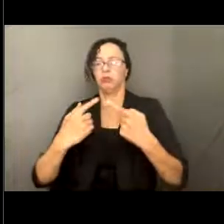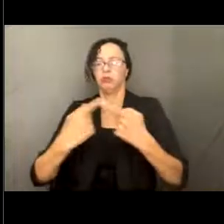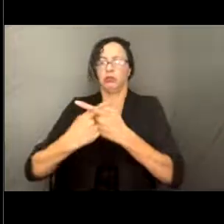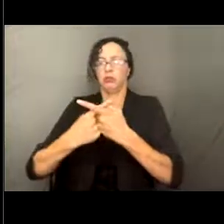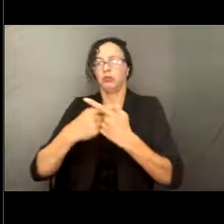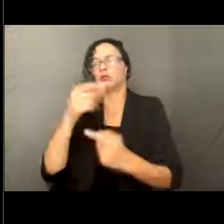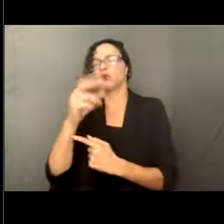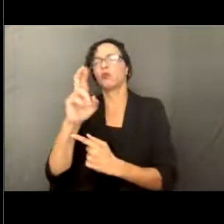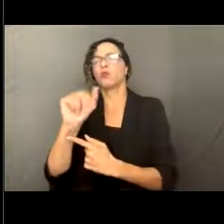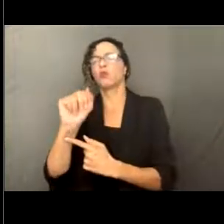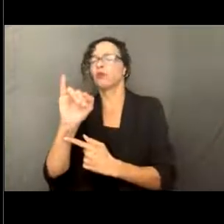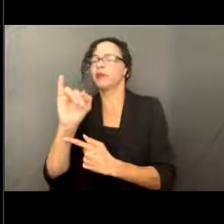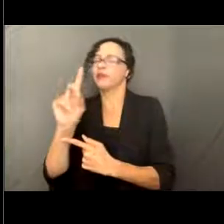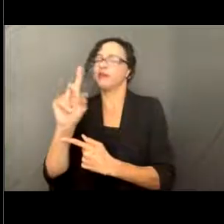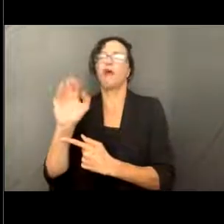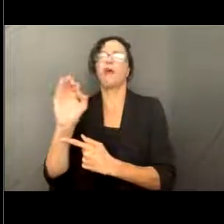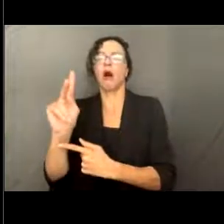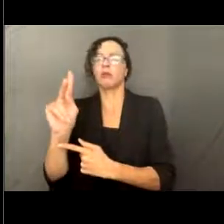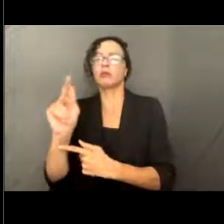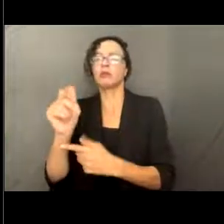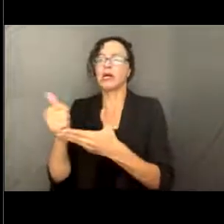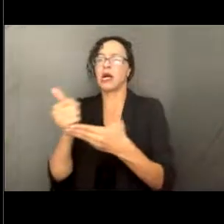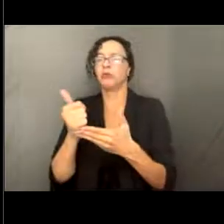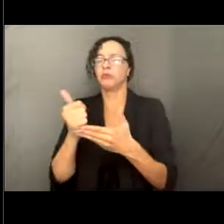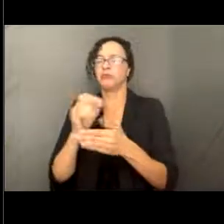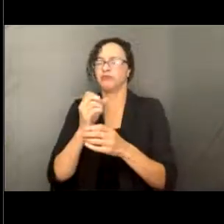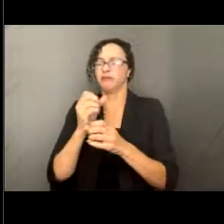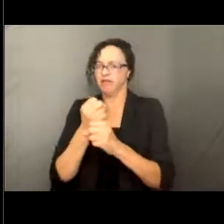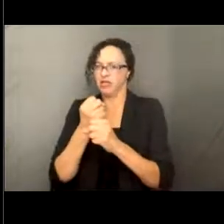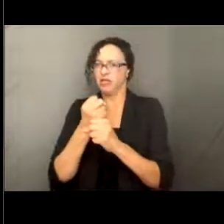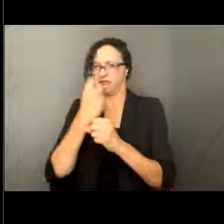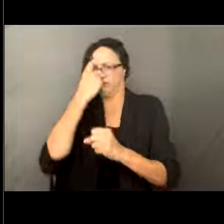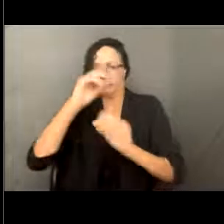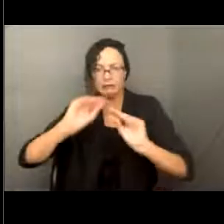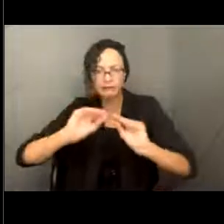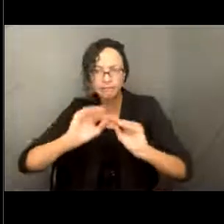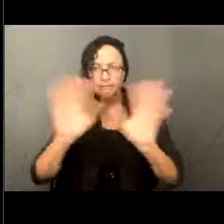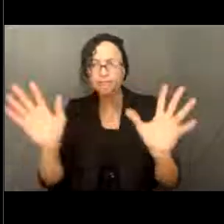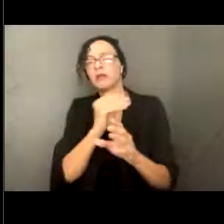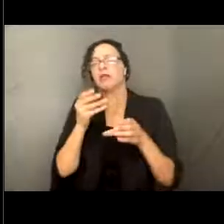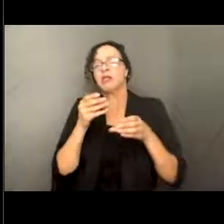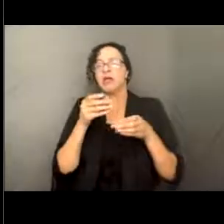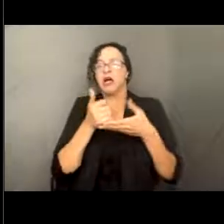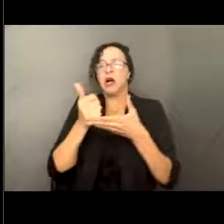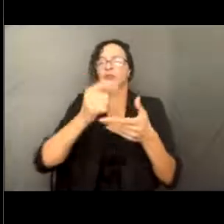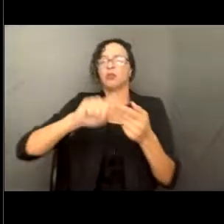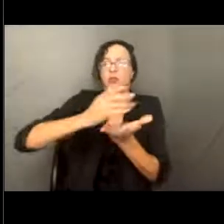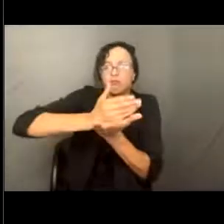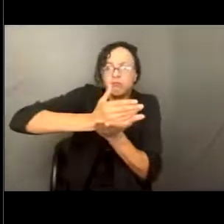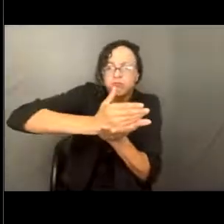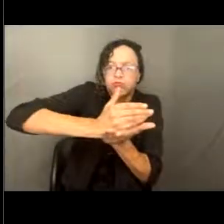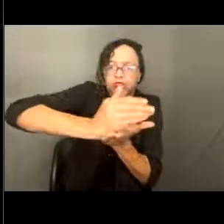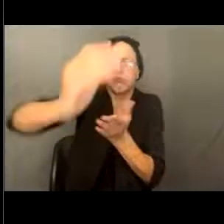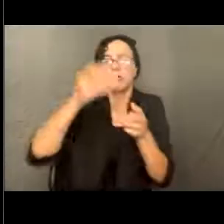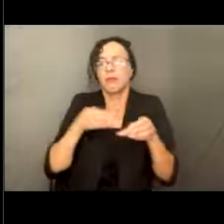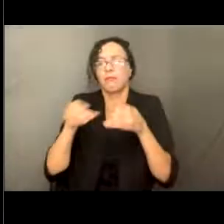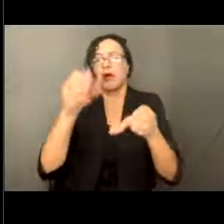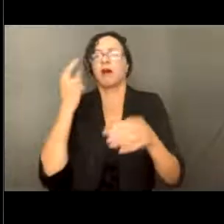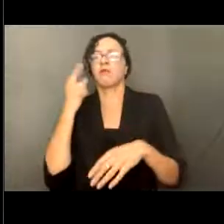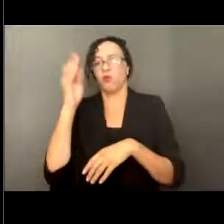helps us create a path for the future. Because part of the reason why I've been excited about this